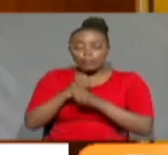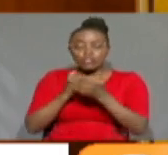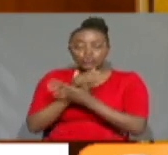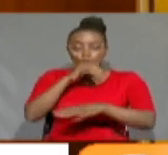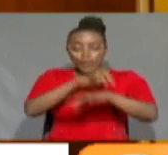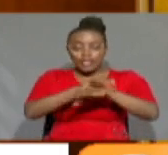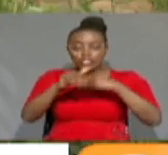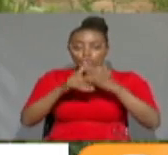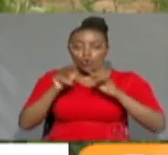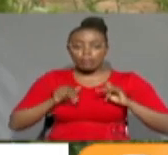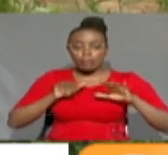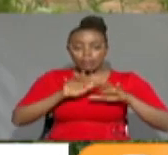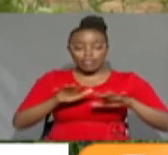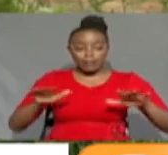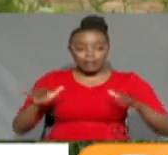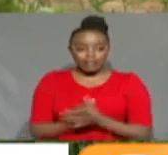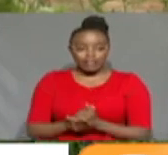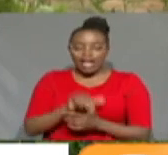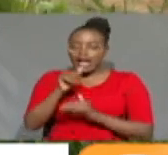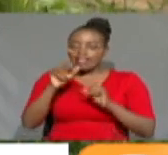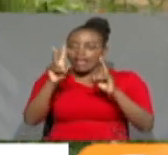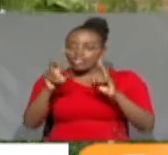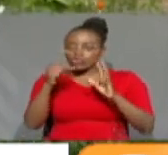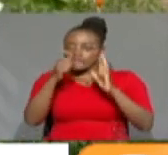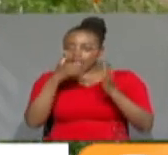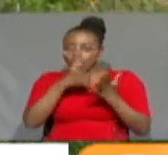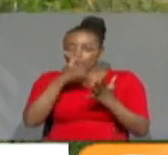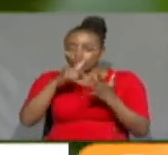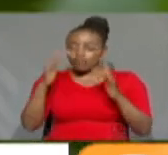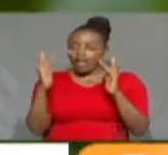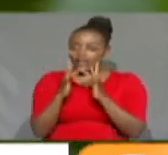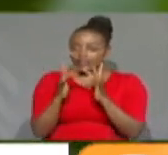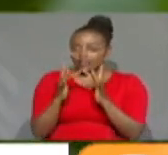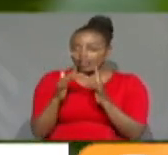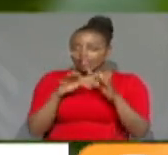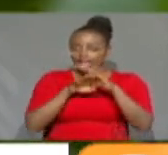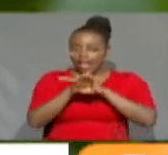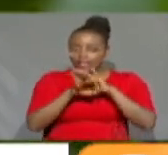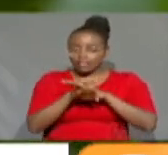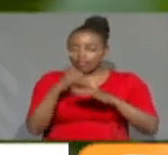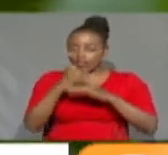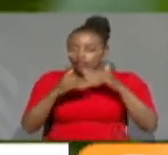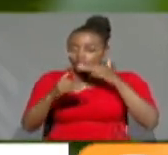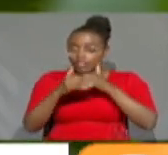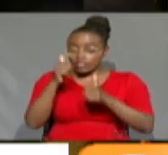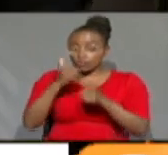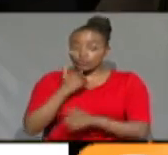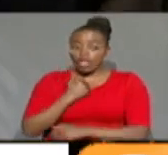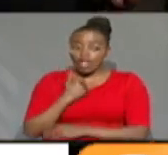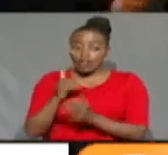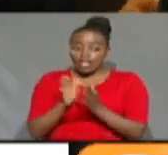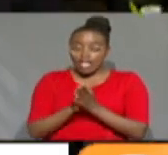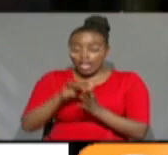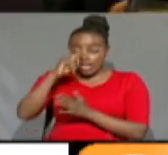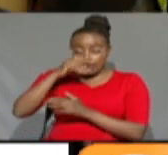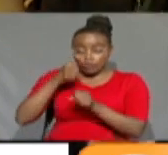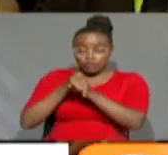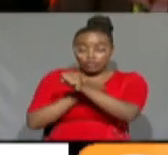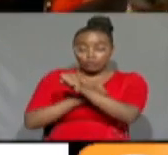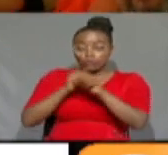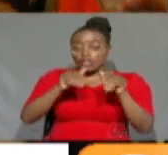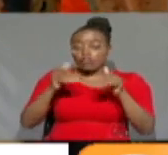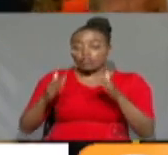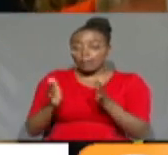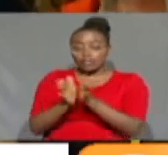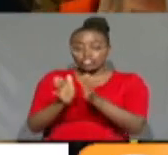everybody in the market. Other factors include internet access, infrastructure in place, and policies supporting farmers